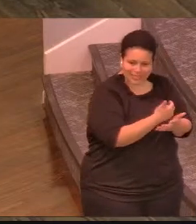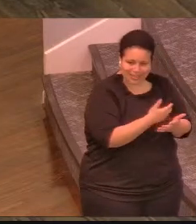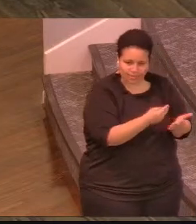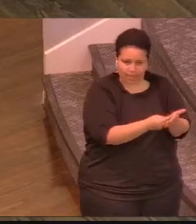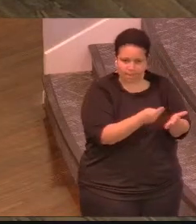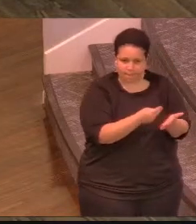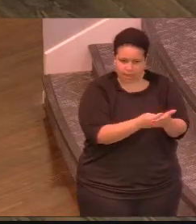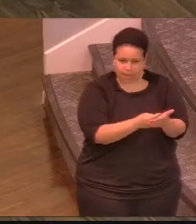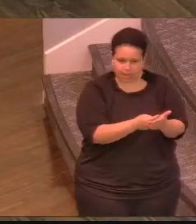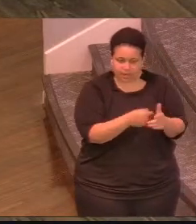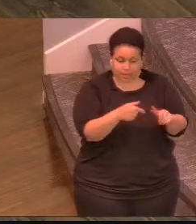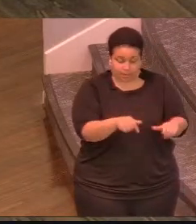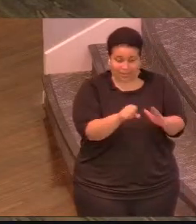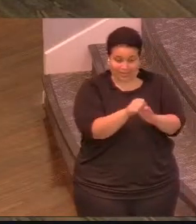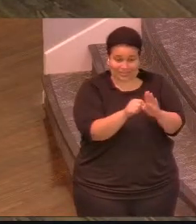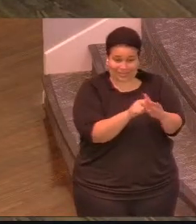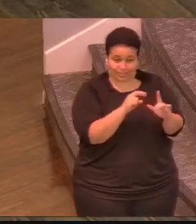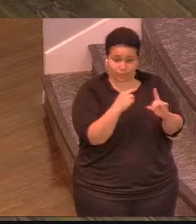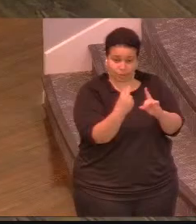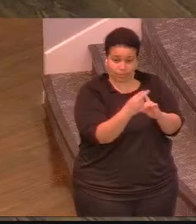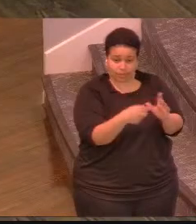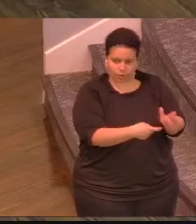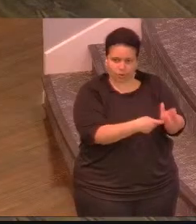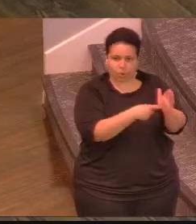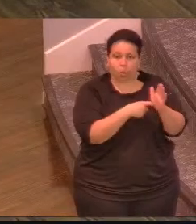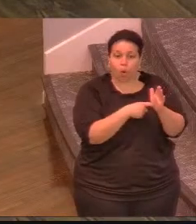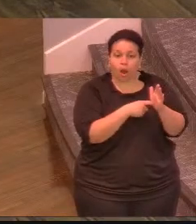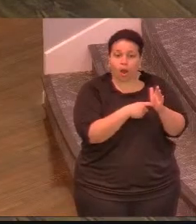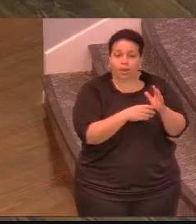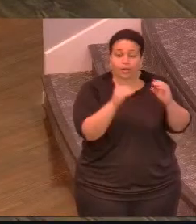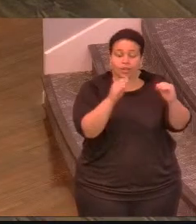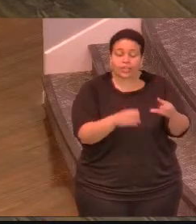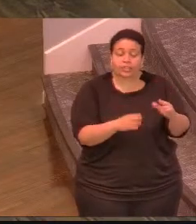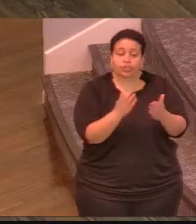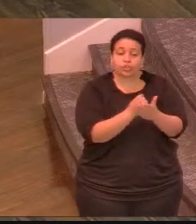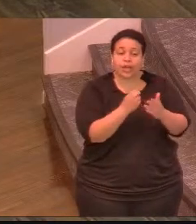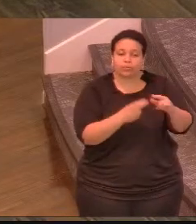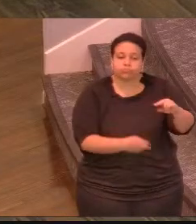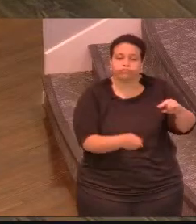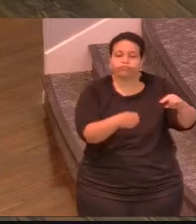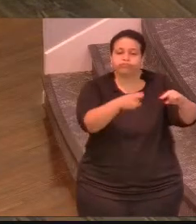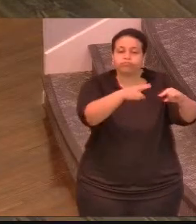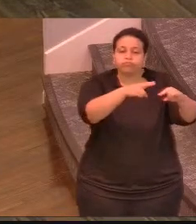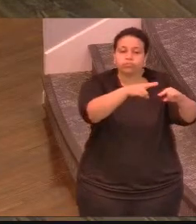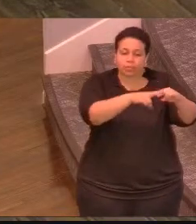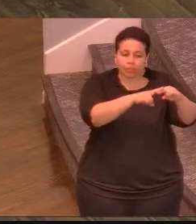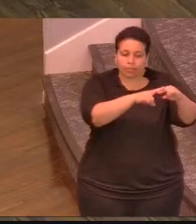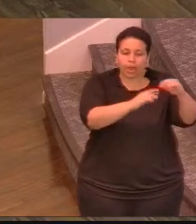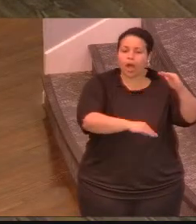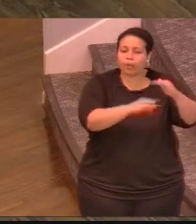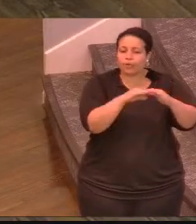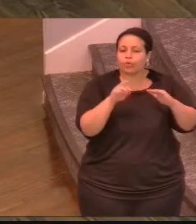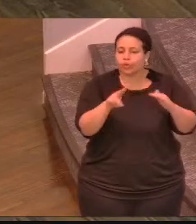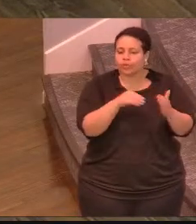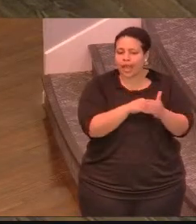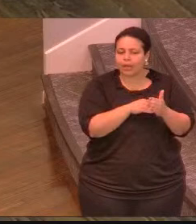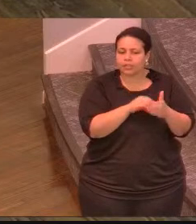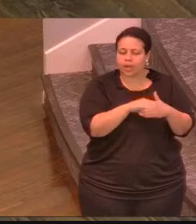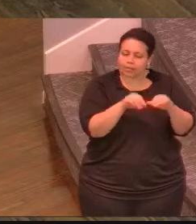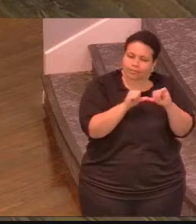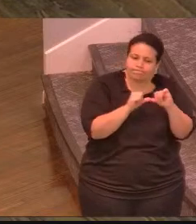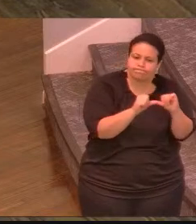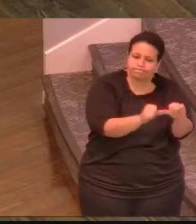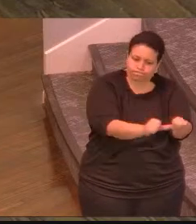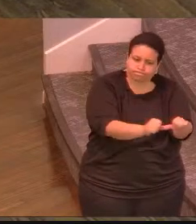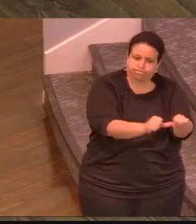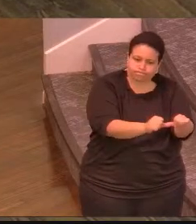state's perspective, they're only going to require that you raise teacher salaries by $2,000 permanently. What Selena's